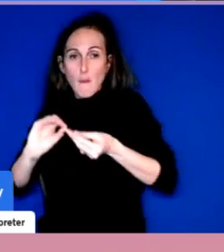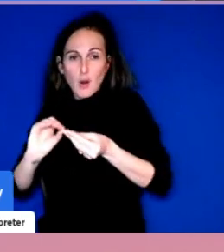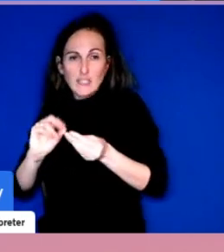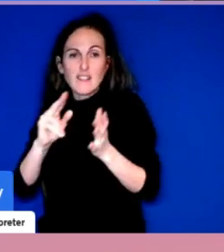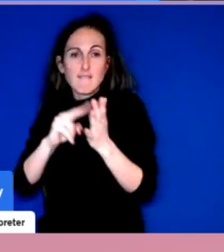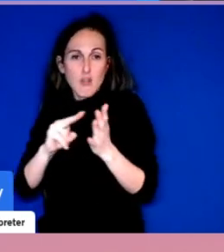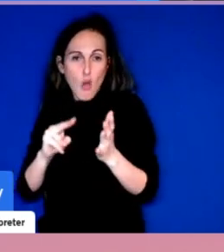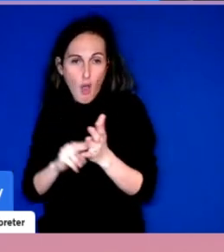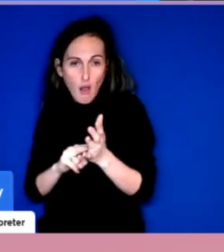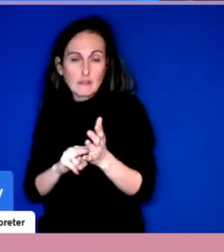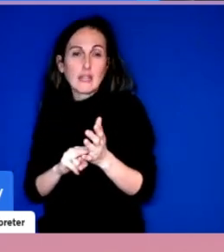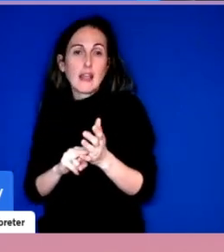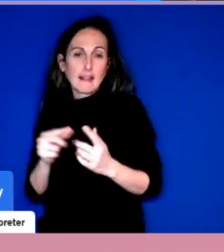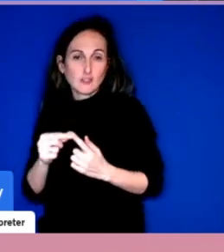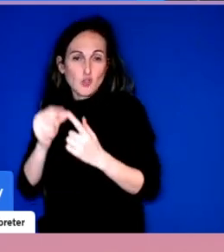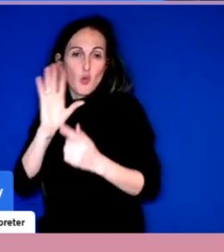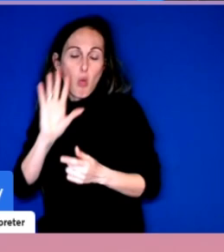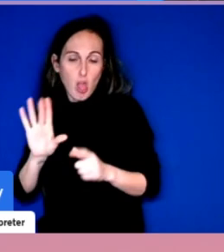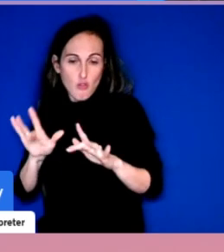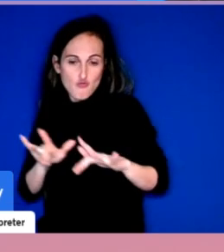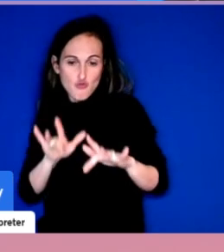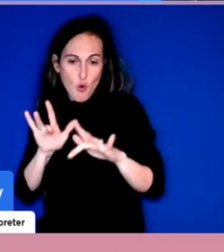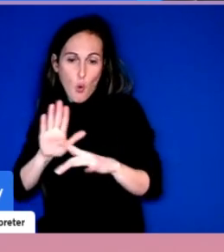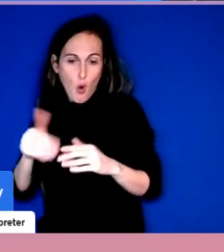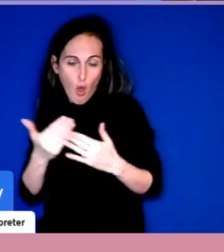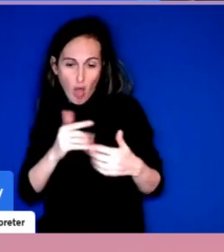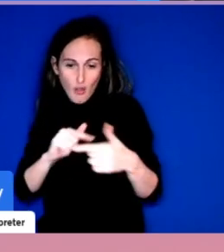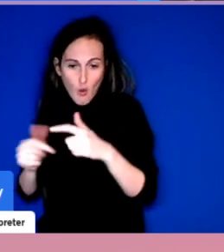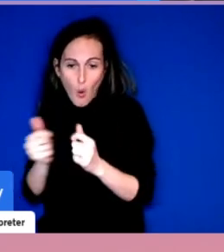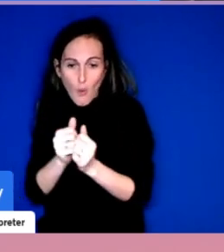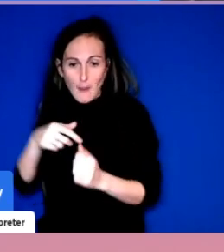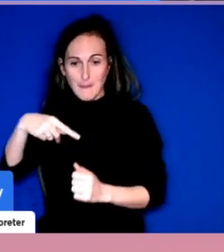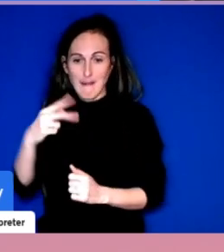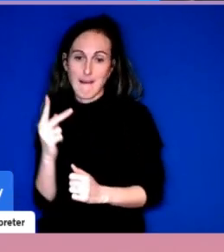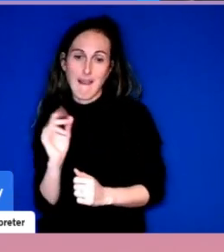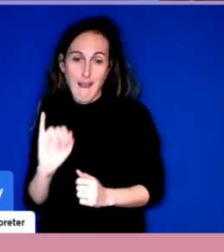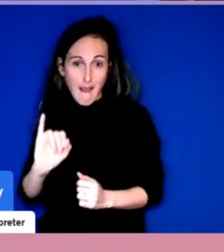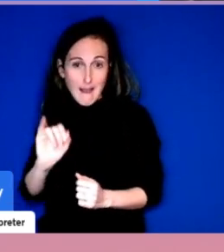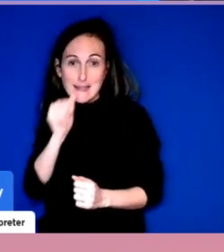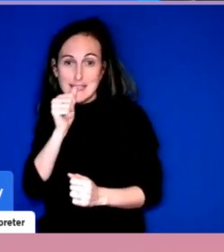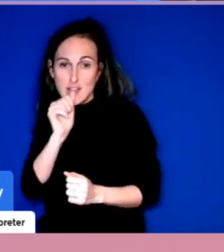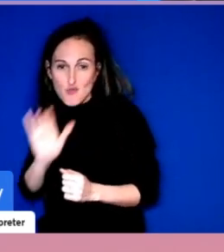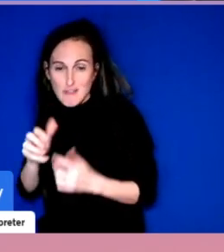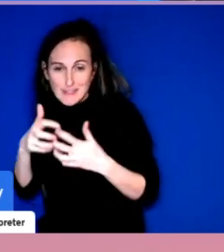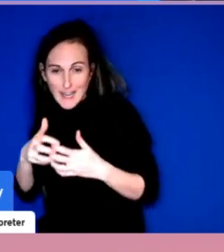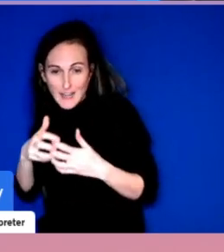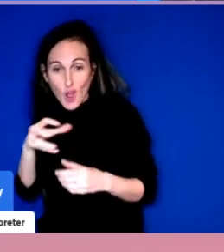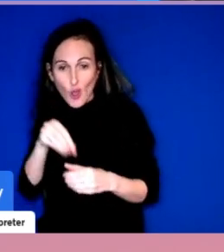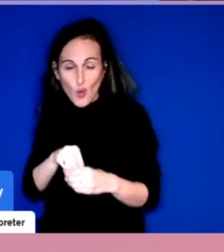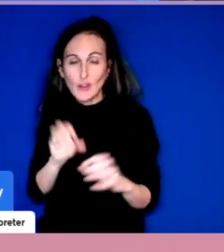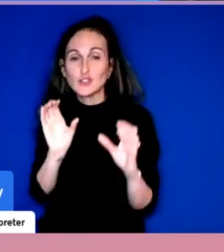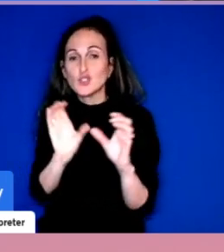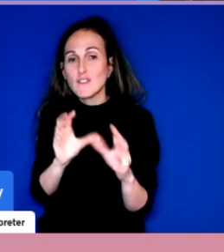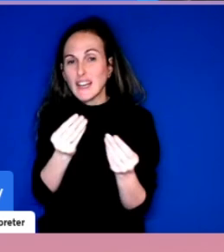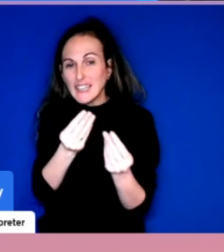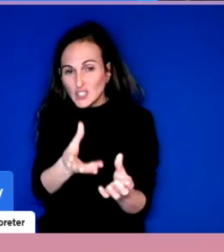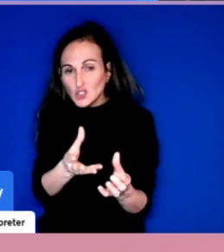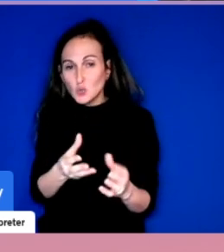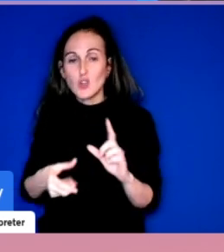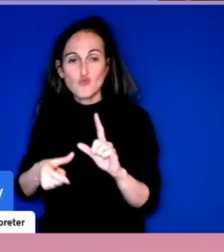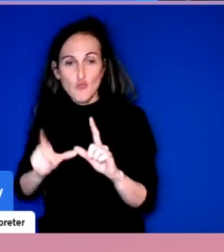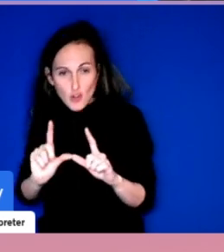solution. It's going to record all those interactions with the PKI secrets engine, including the certificate issuance, the renewal,